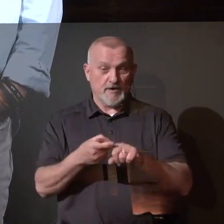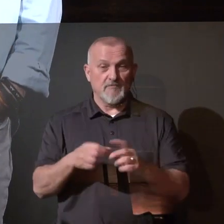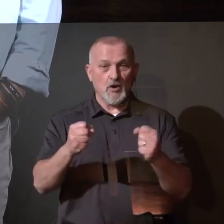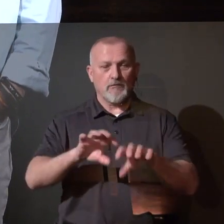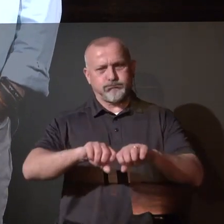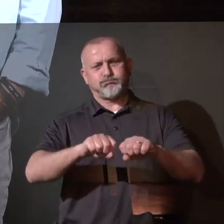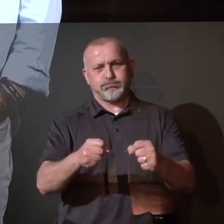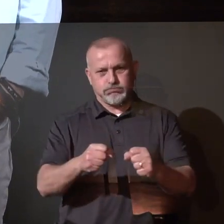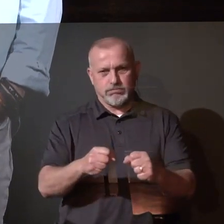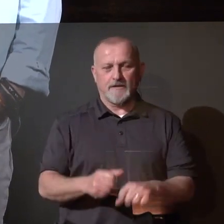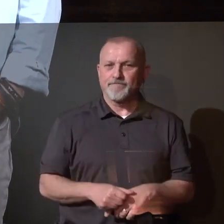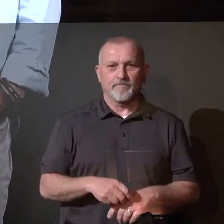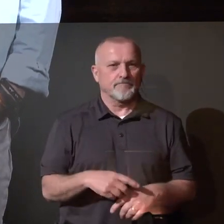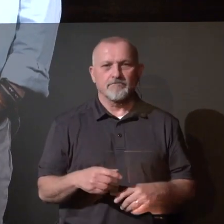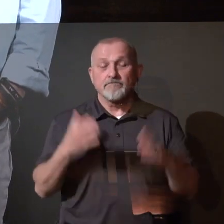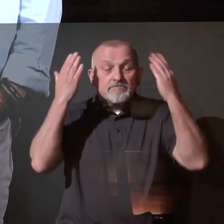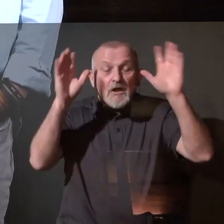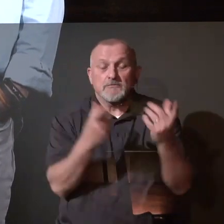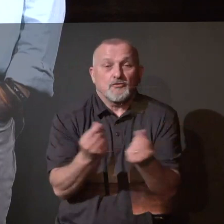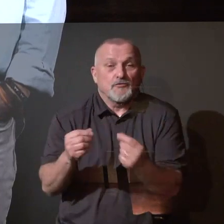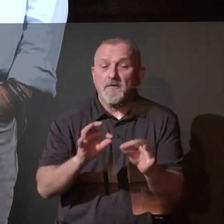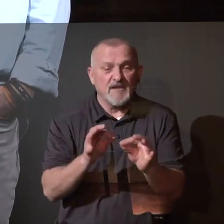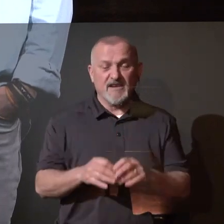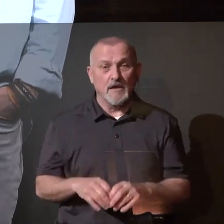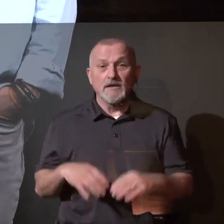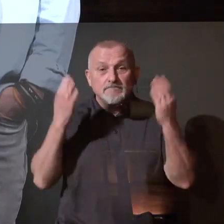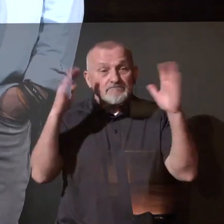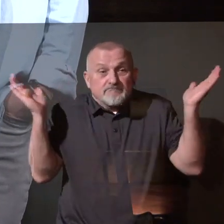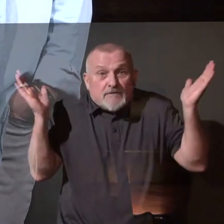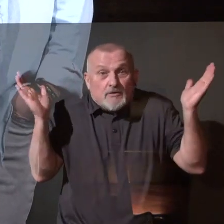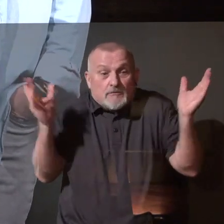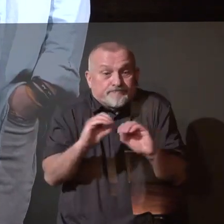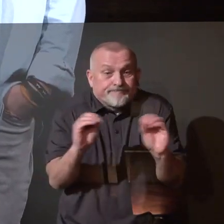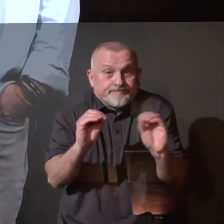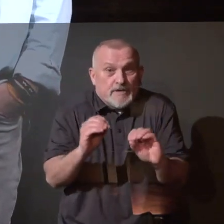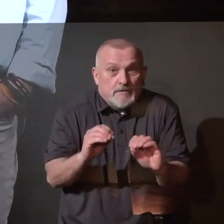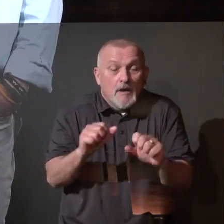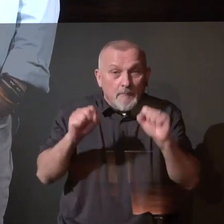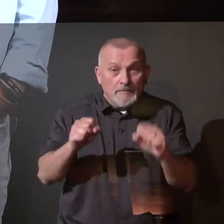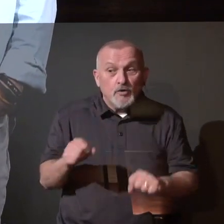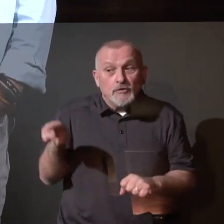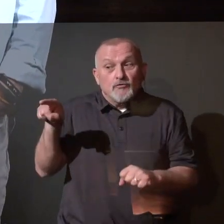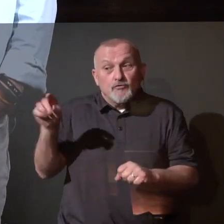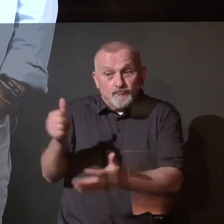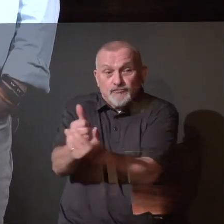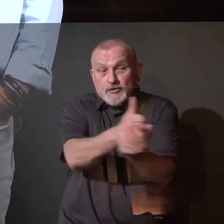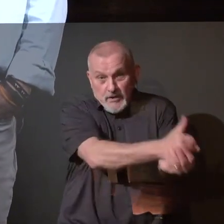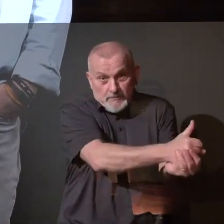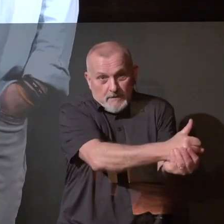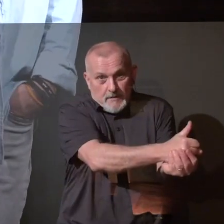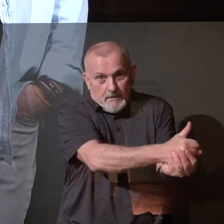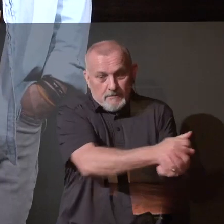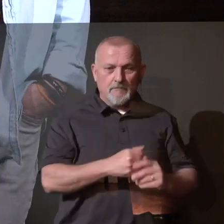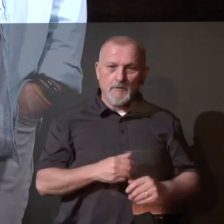up. And they're at the end of the rope. They need it. They don't know where else to go, don't know where else to turn. Can you help them? And then